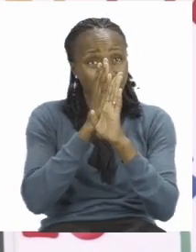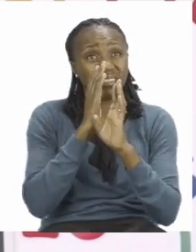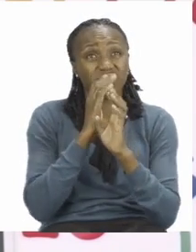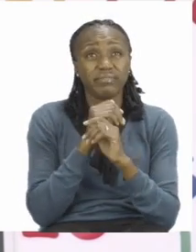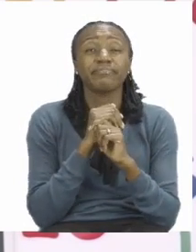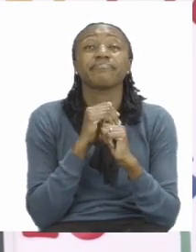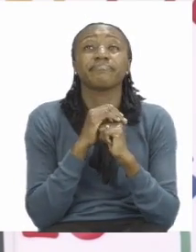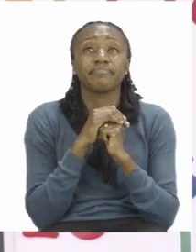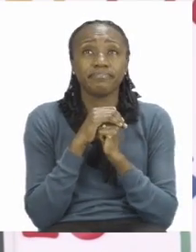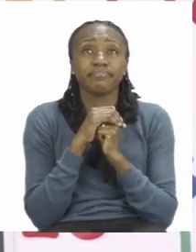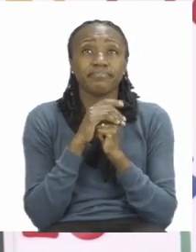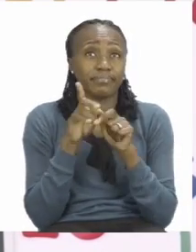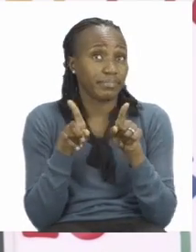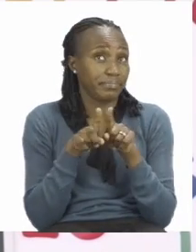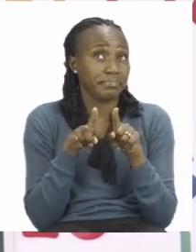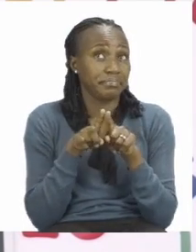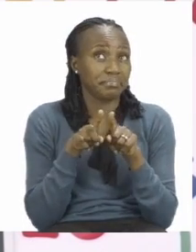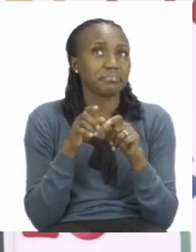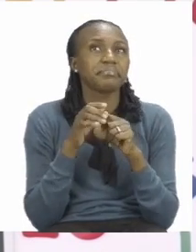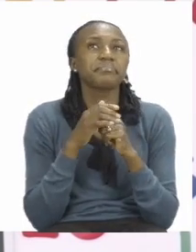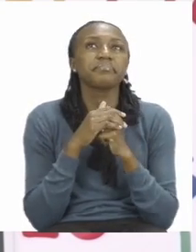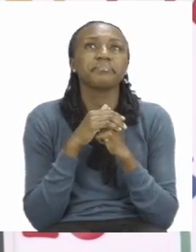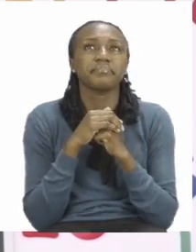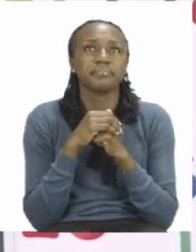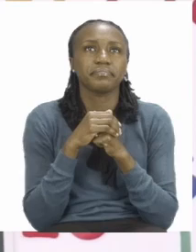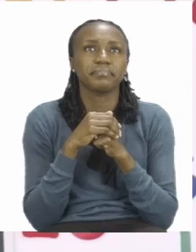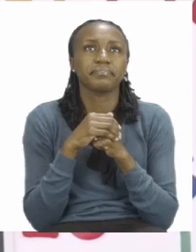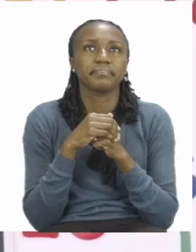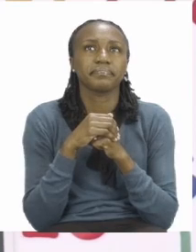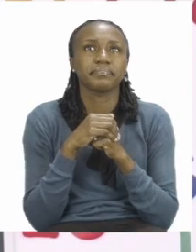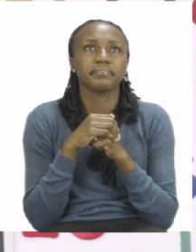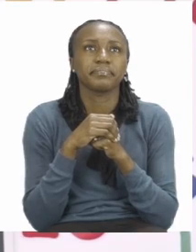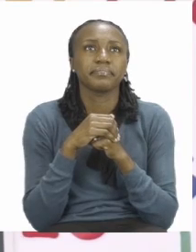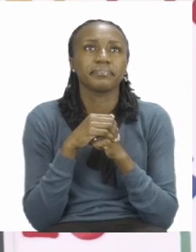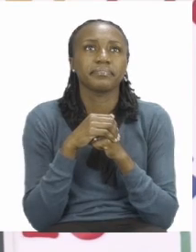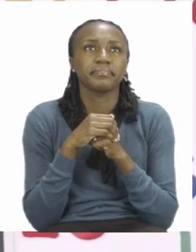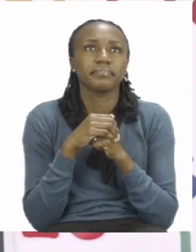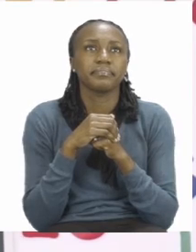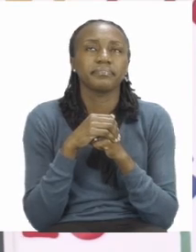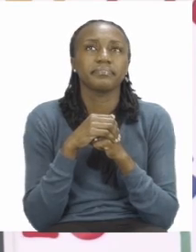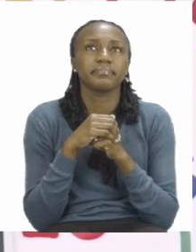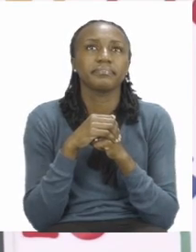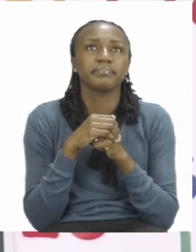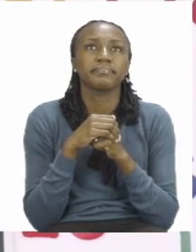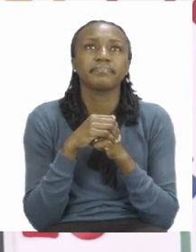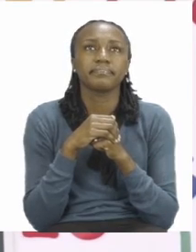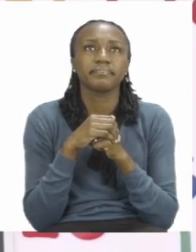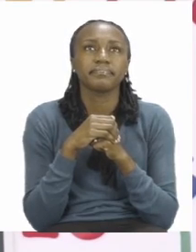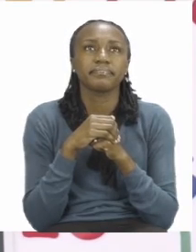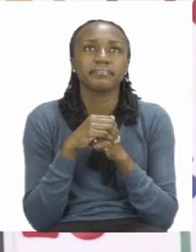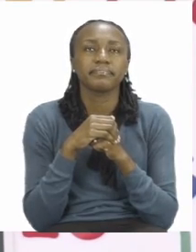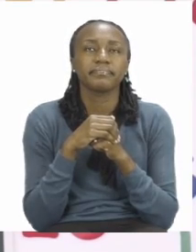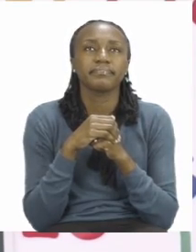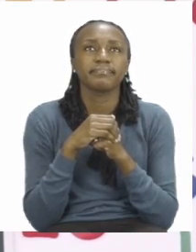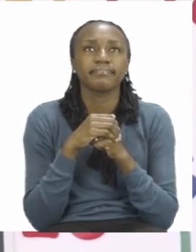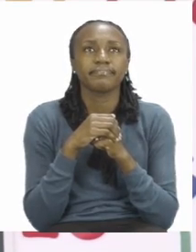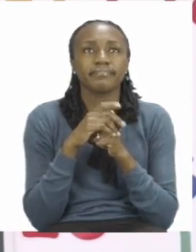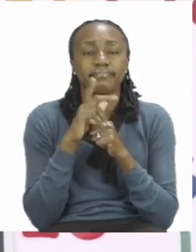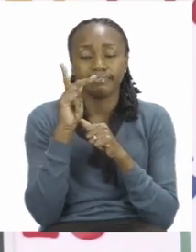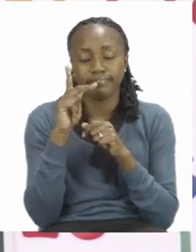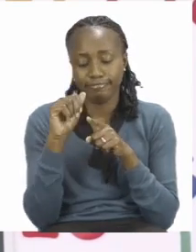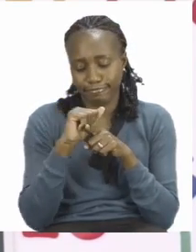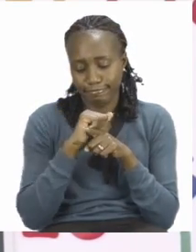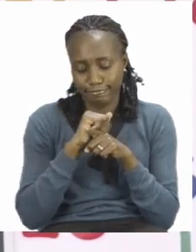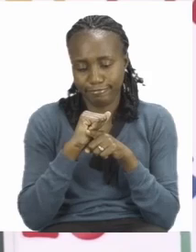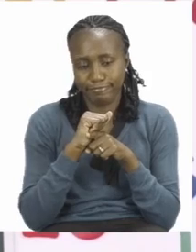that they are past the yi, the head of the yi. Now, let's try it